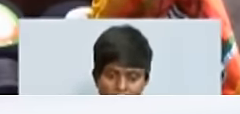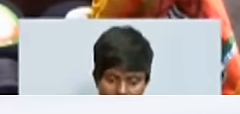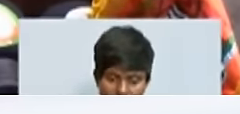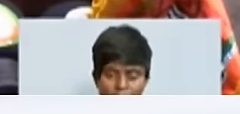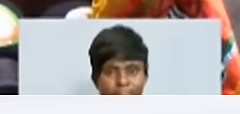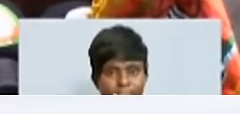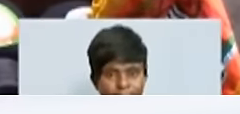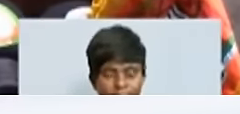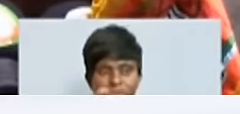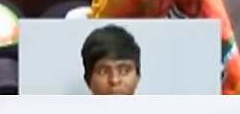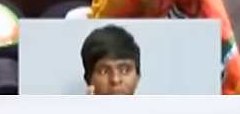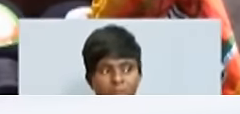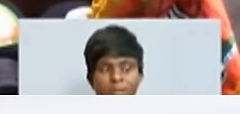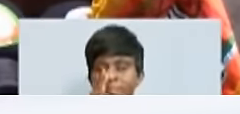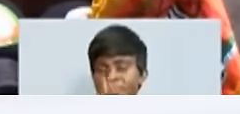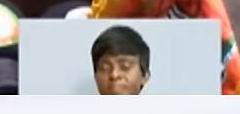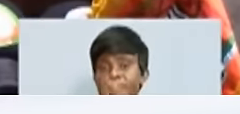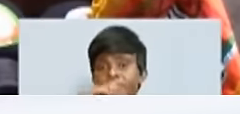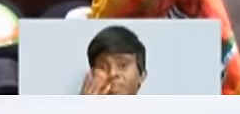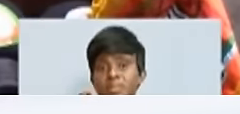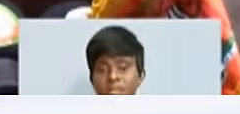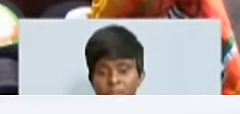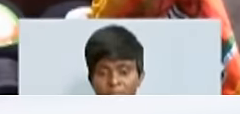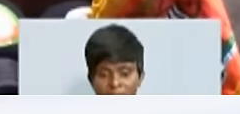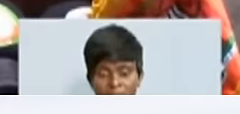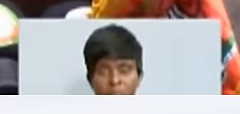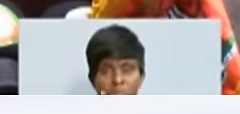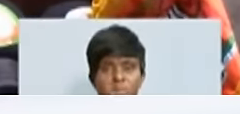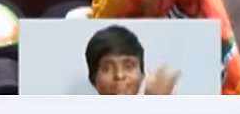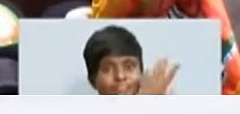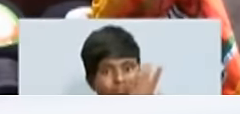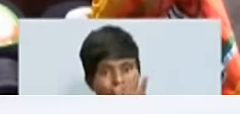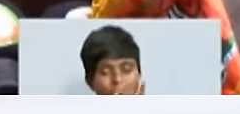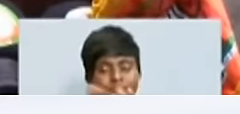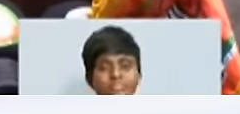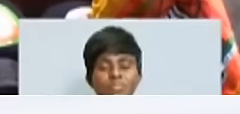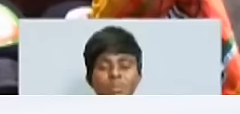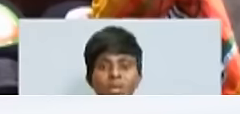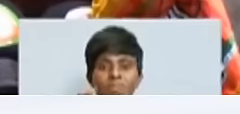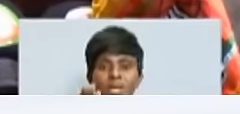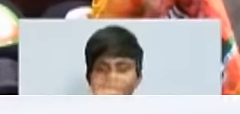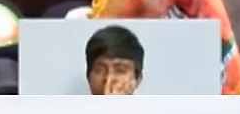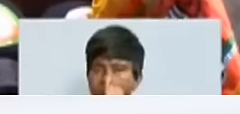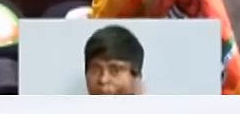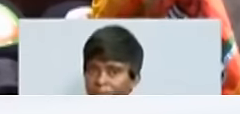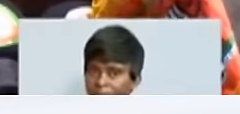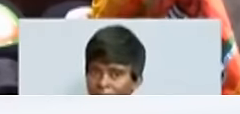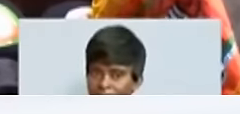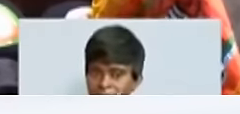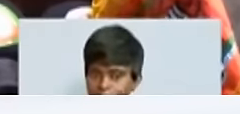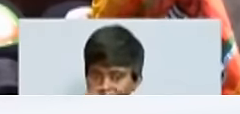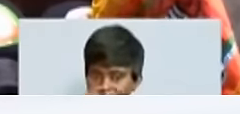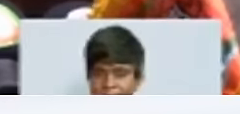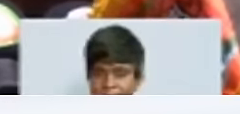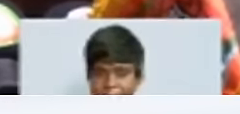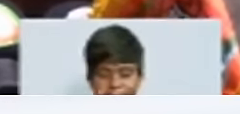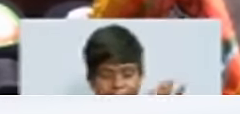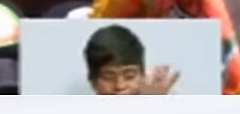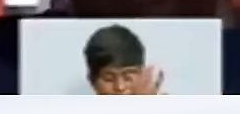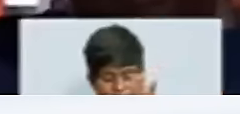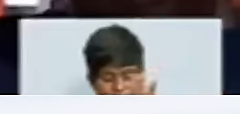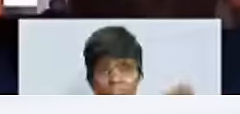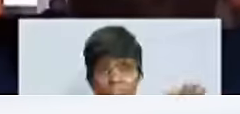glitches. Madam Speaker, we've also accelerated digital transformation to enhance service delivery.